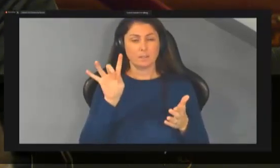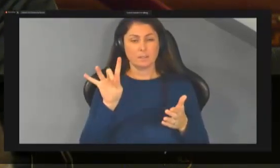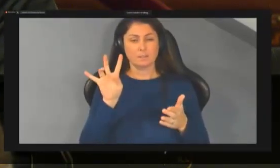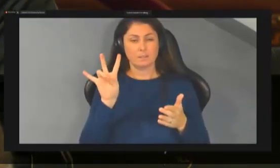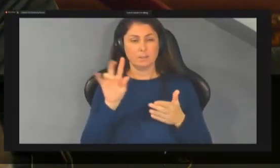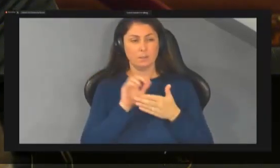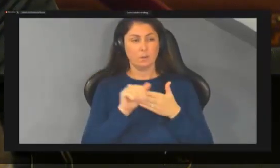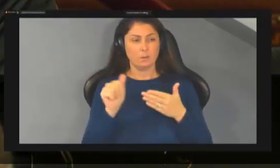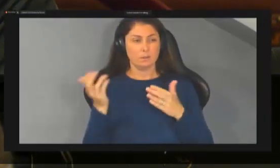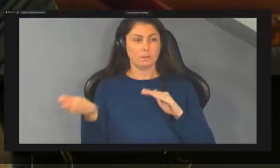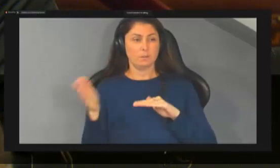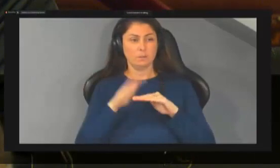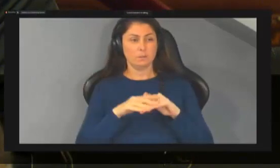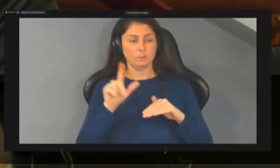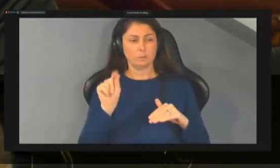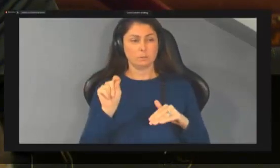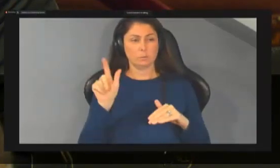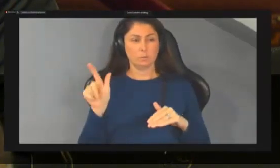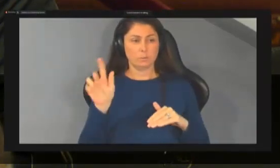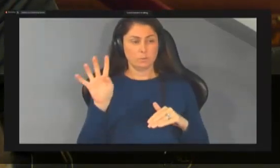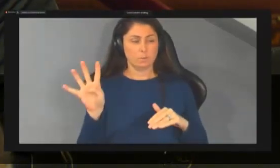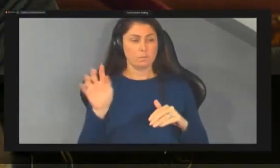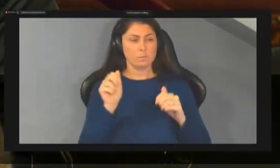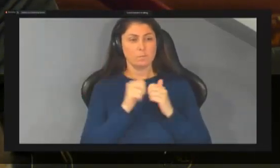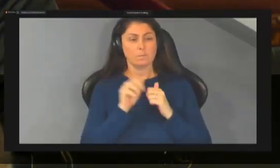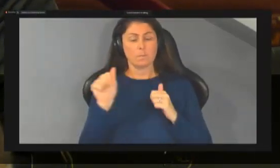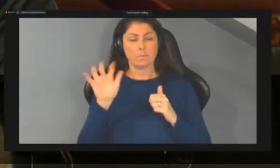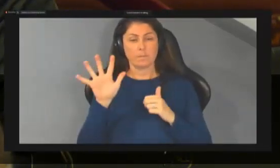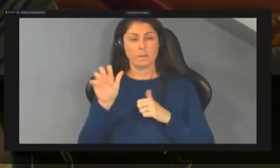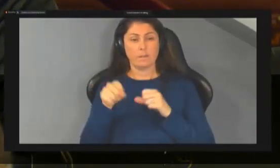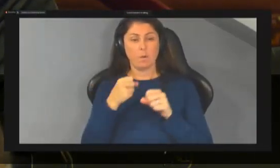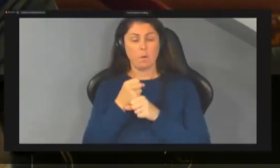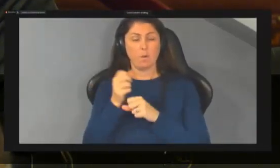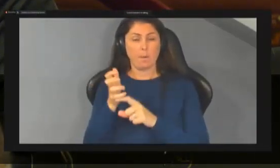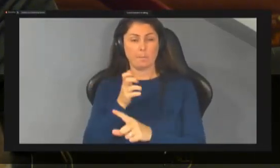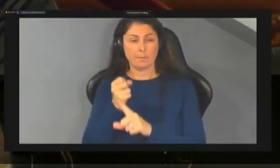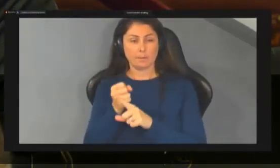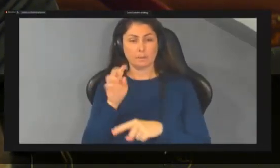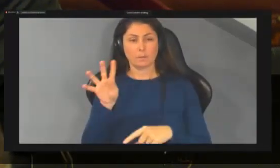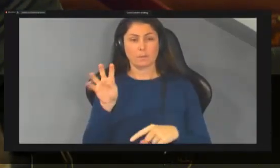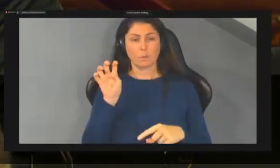$97,387 increase in 2024 with a 5-year impact of